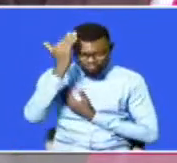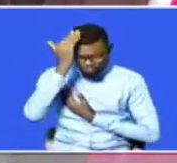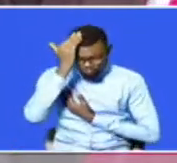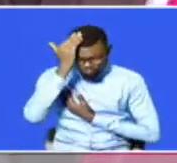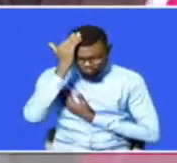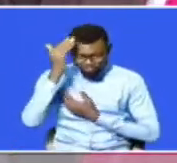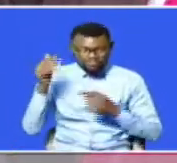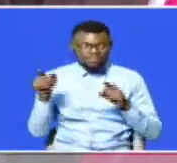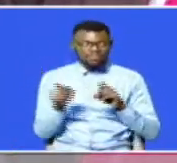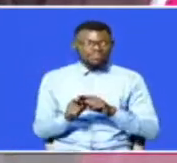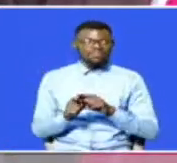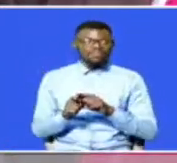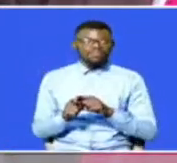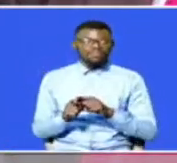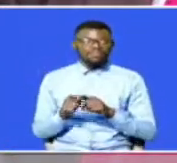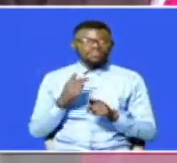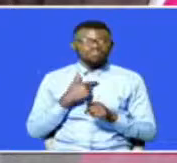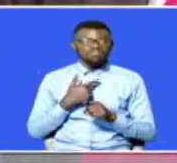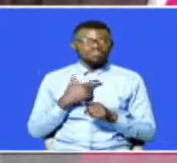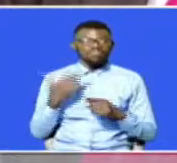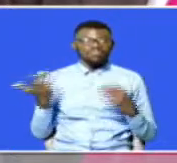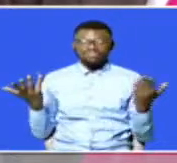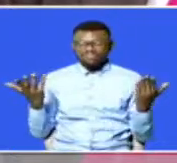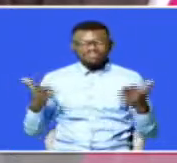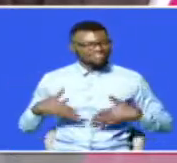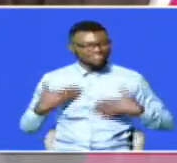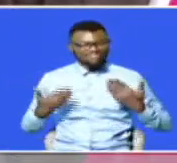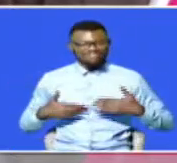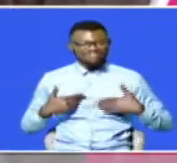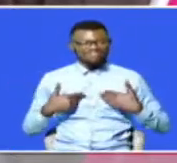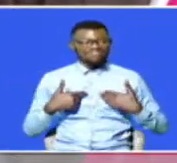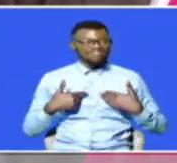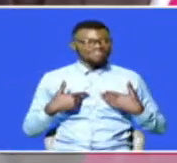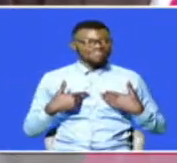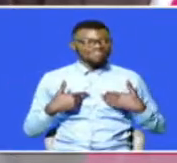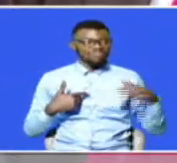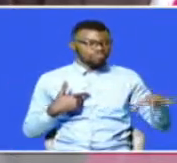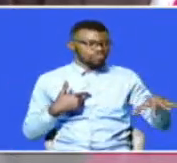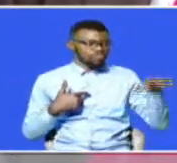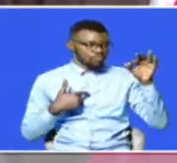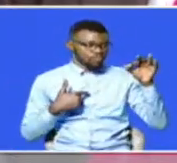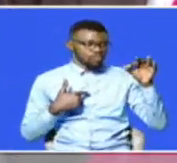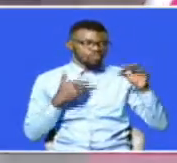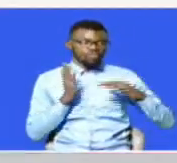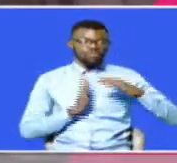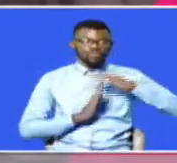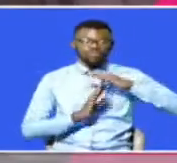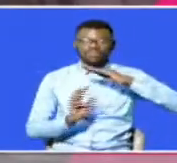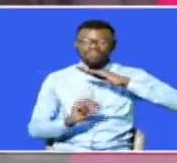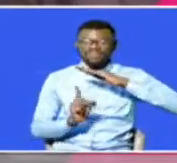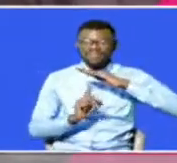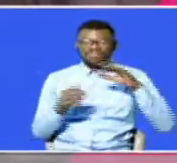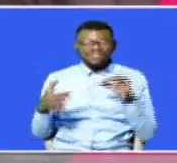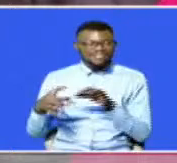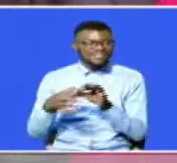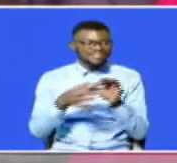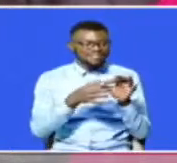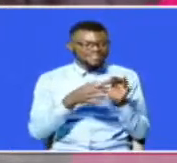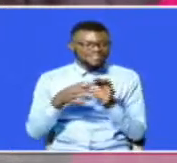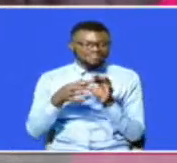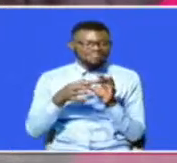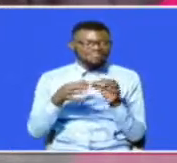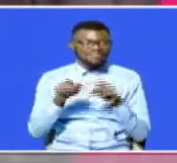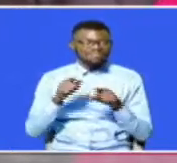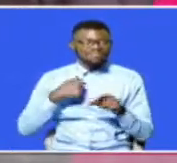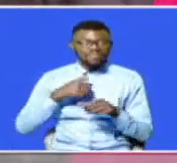appreciation my nomination as the chief minister in the Azimio One Kenya coalition. And I want to assure Mother of